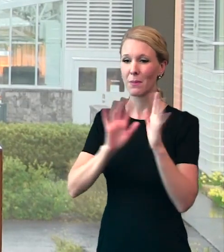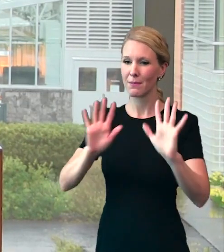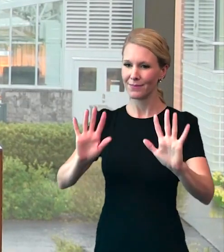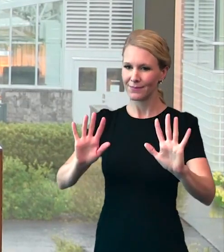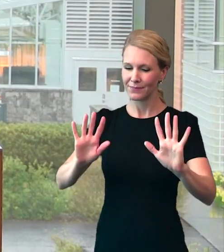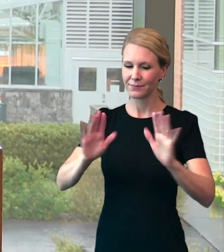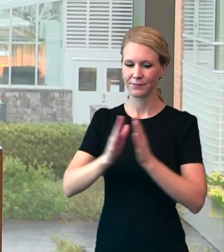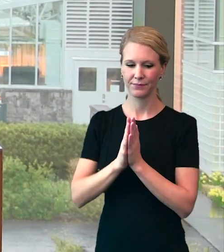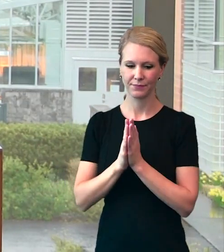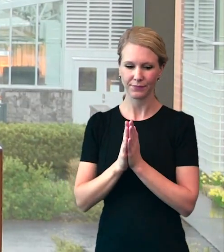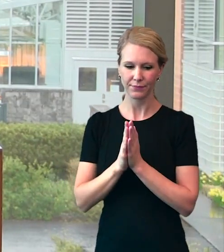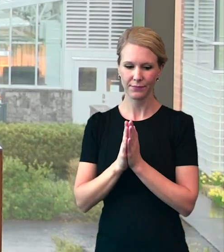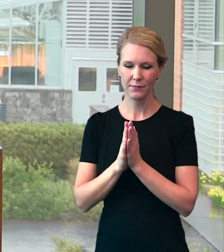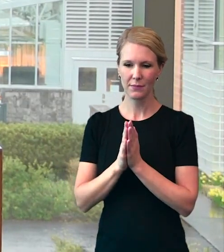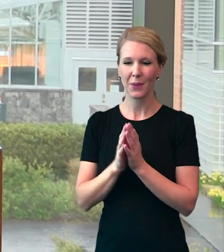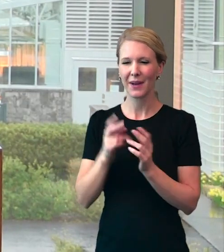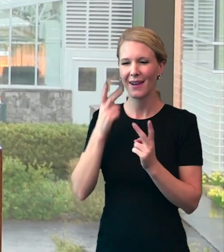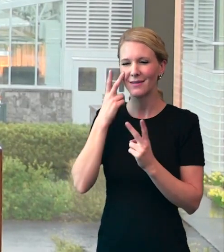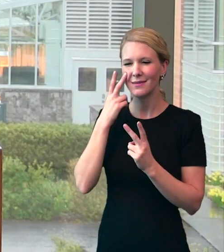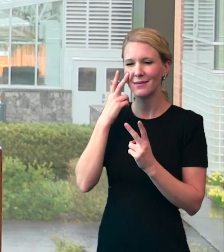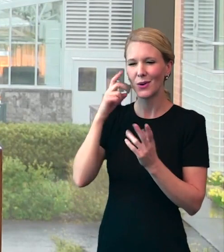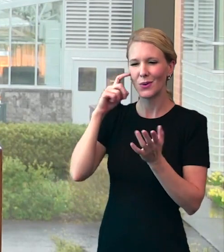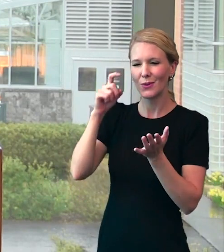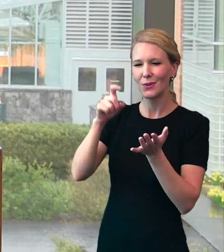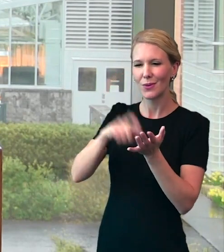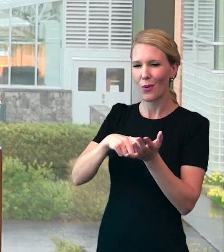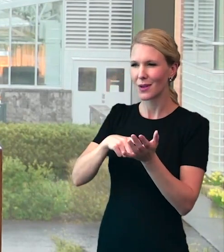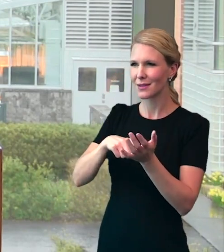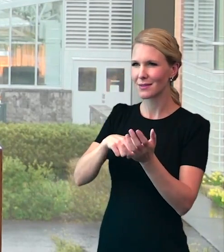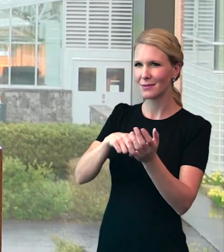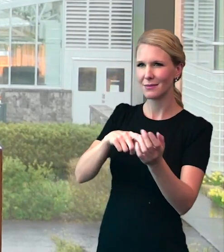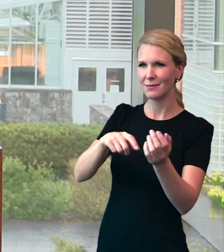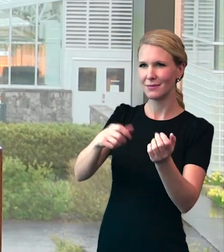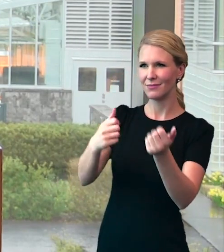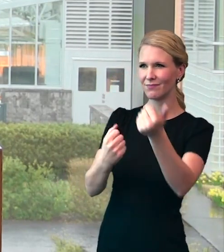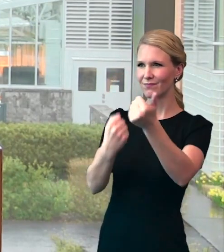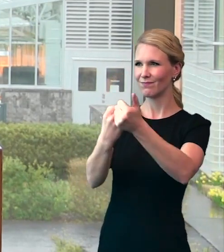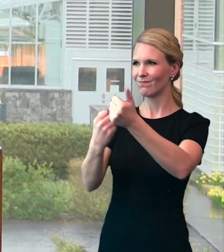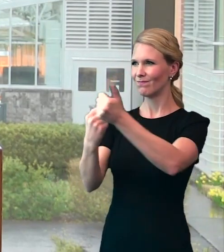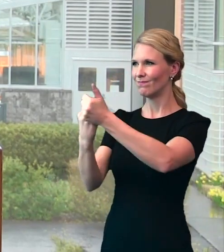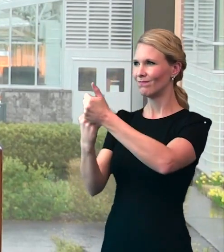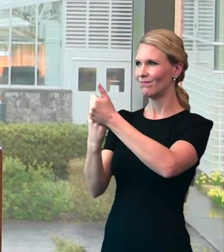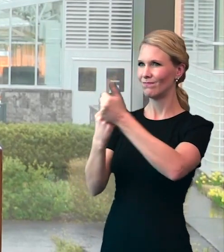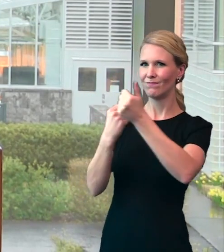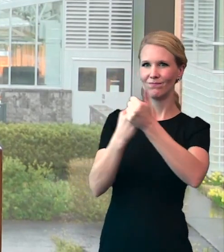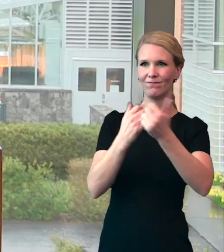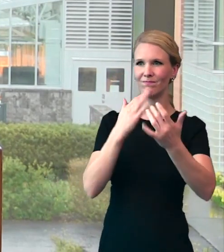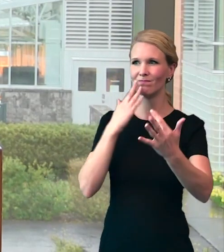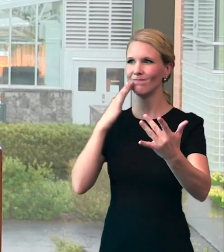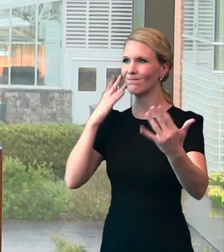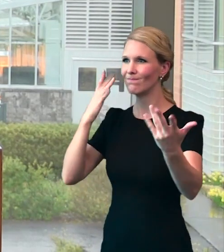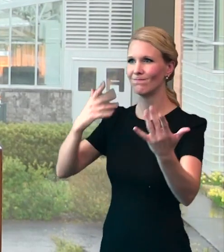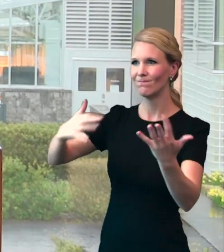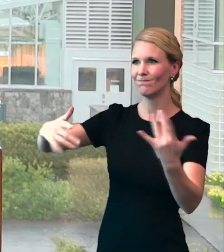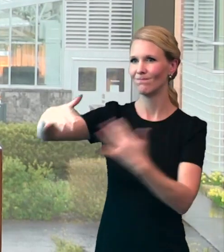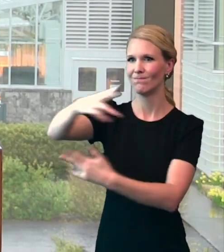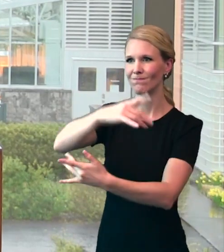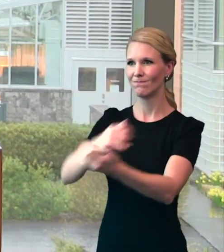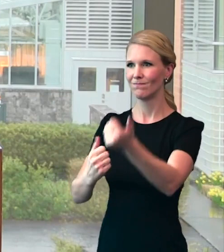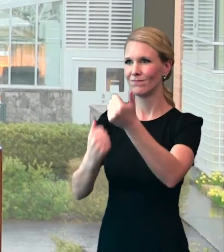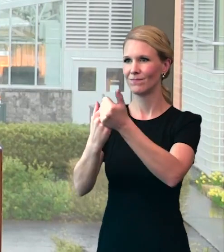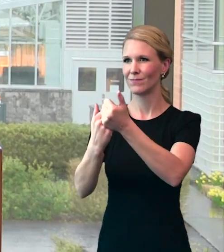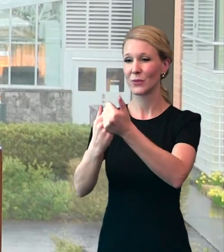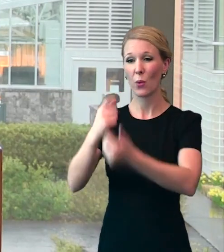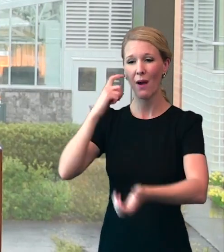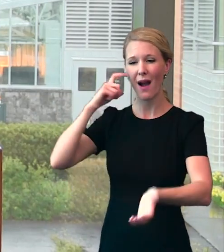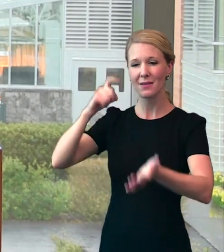I have seen more people caring for other members of the community than at any other point in my career. I saw